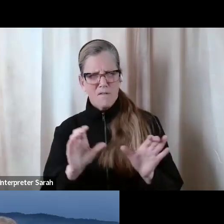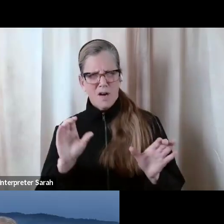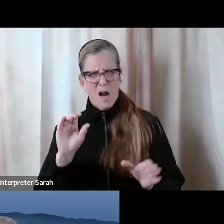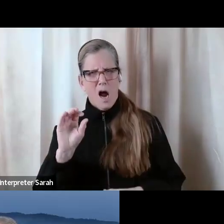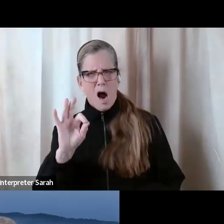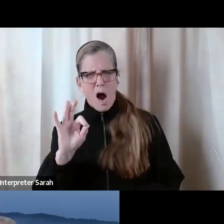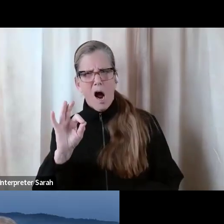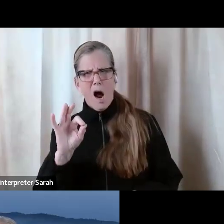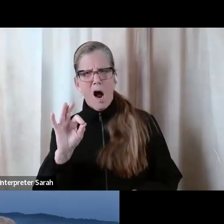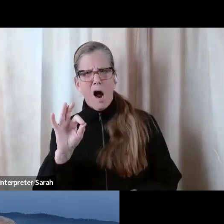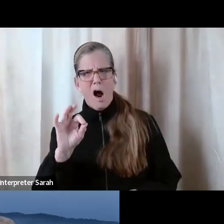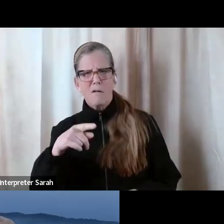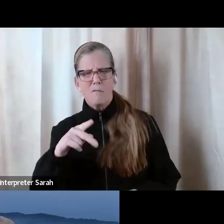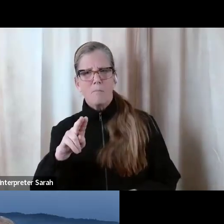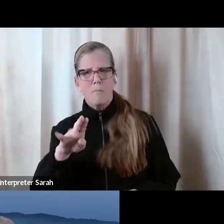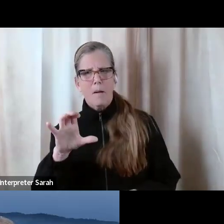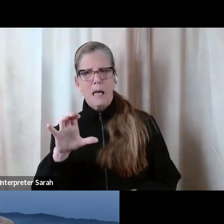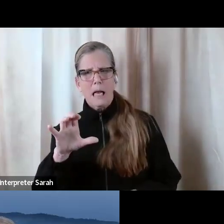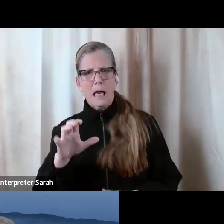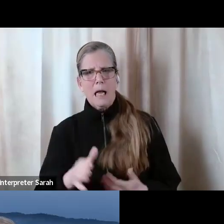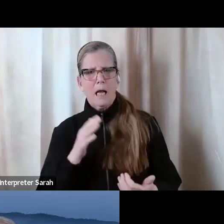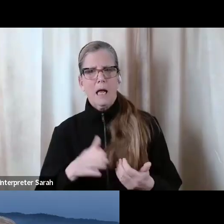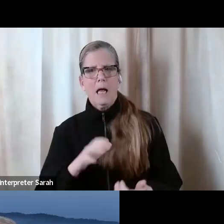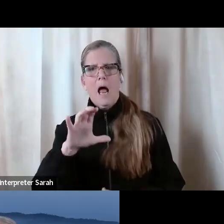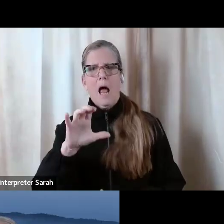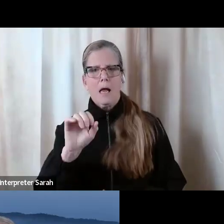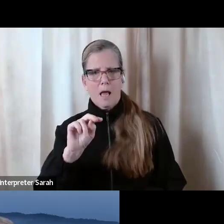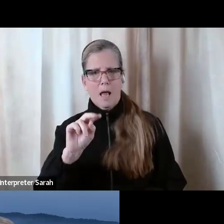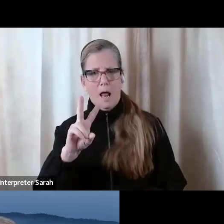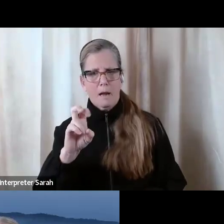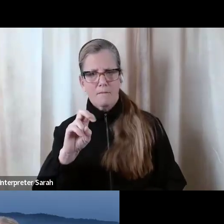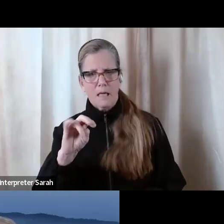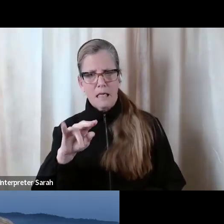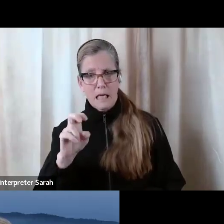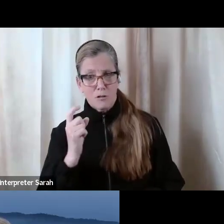Convenience? Yes. Yes. Awesome. Thank you.